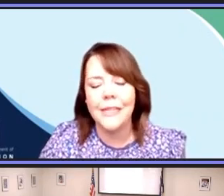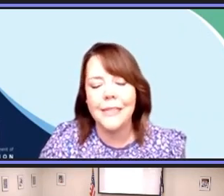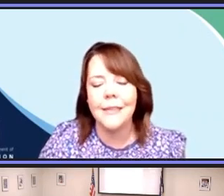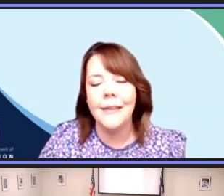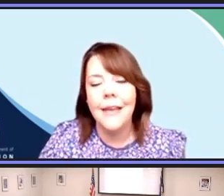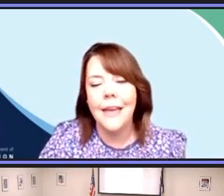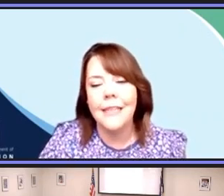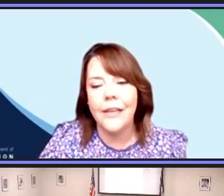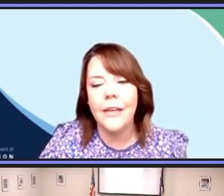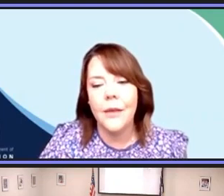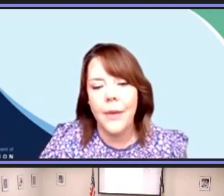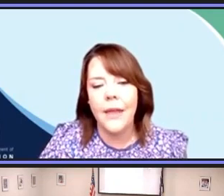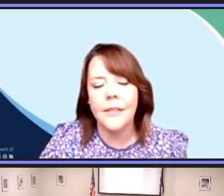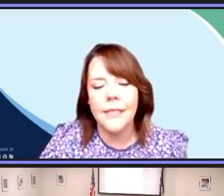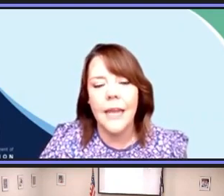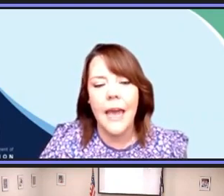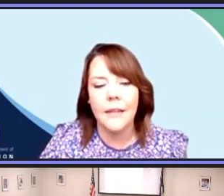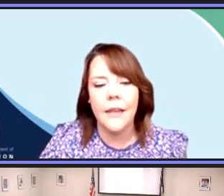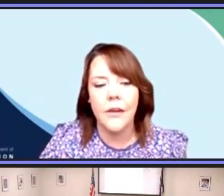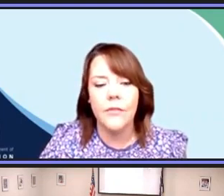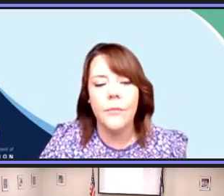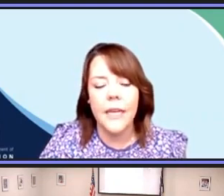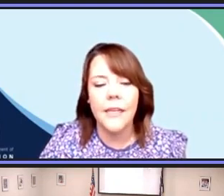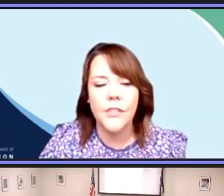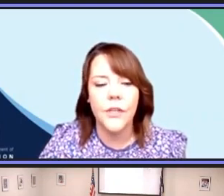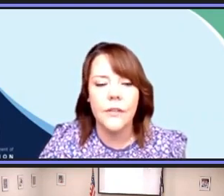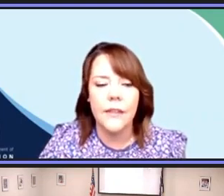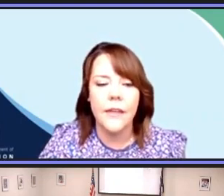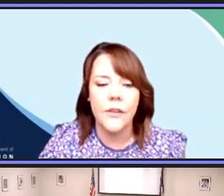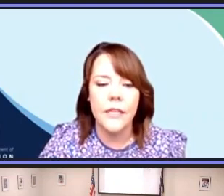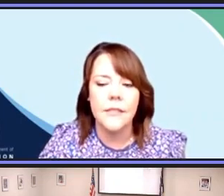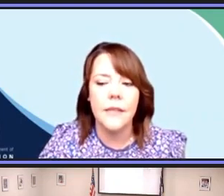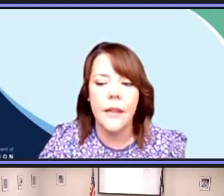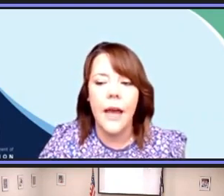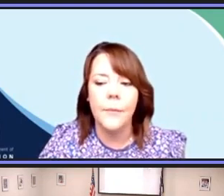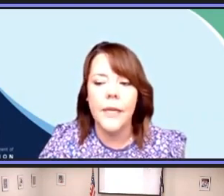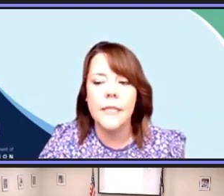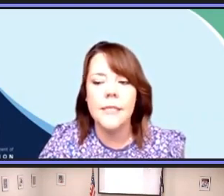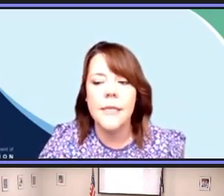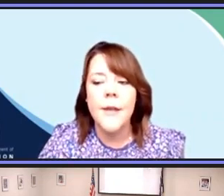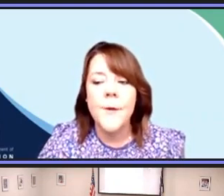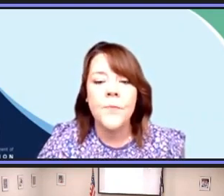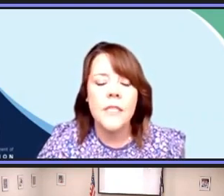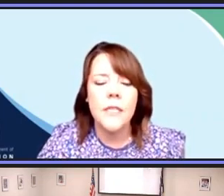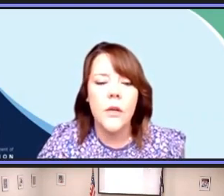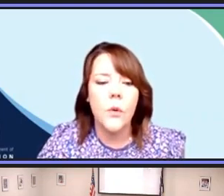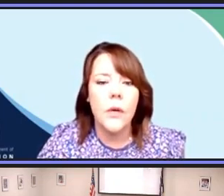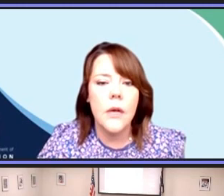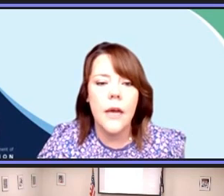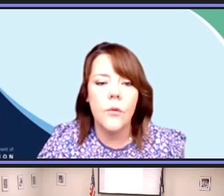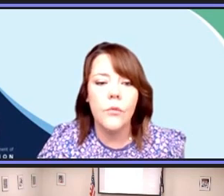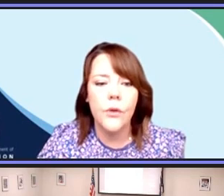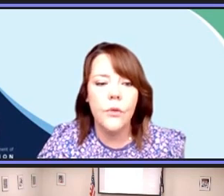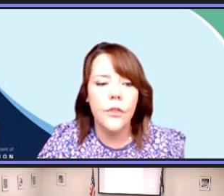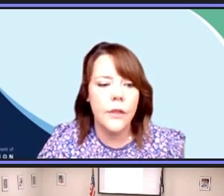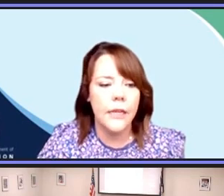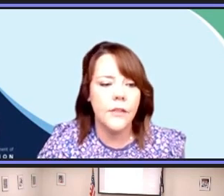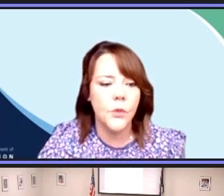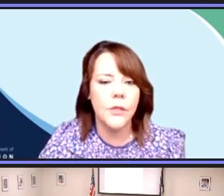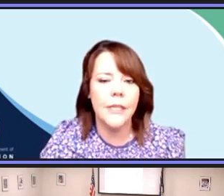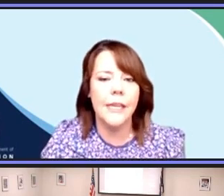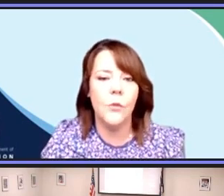selection. So it is a delicate balancing act there of making certain that there is alignment. So